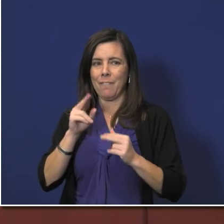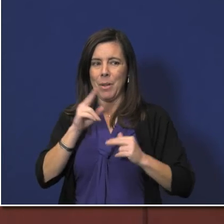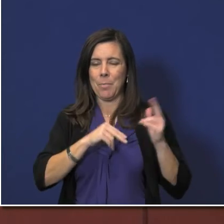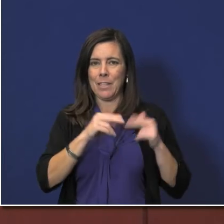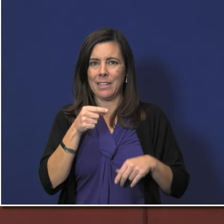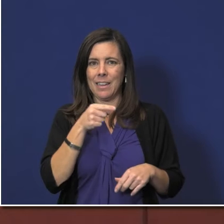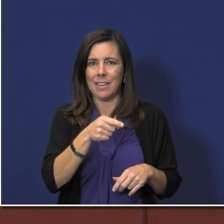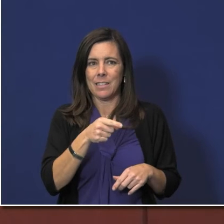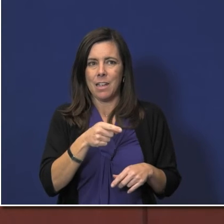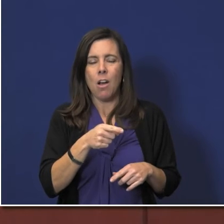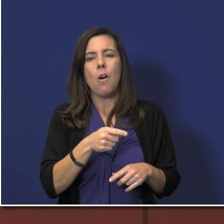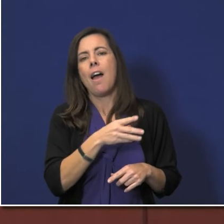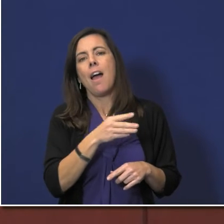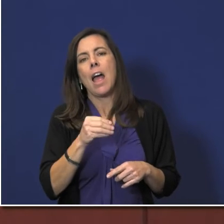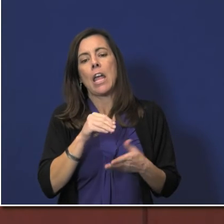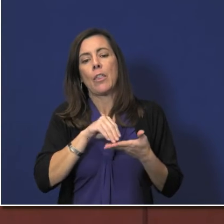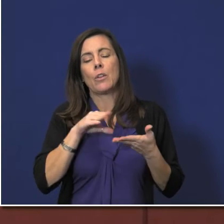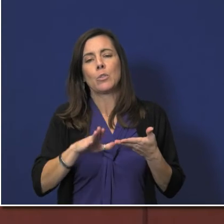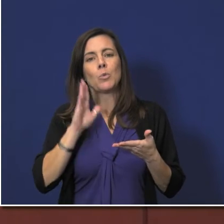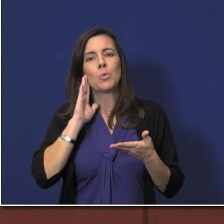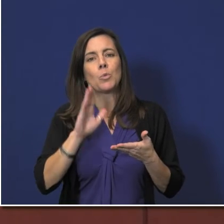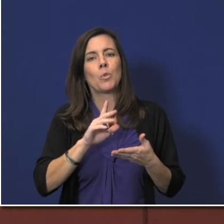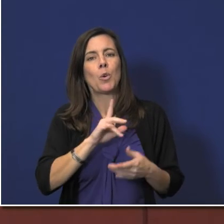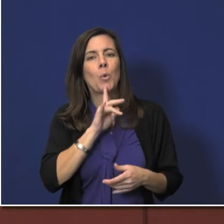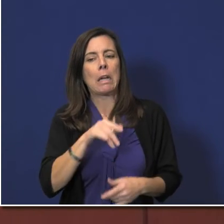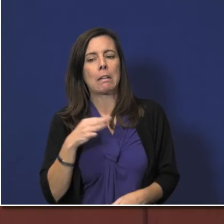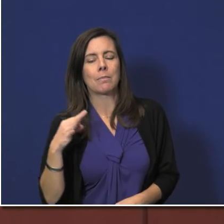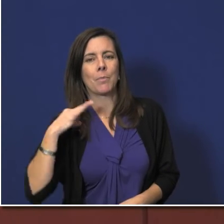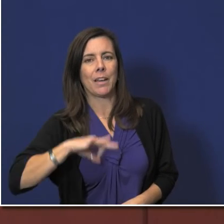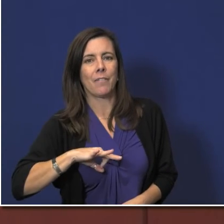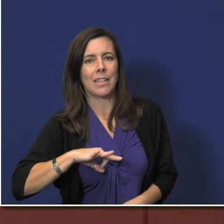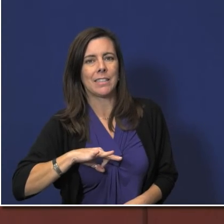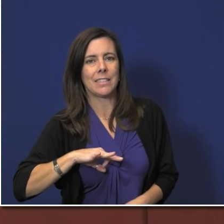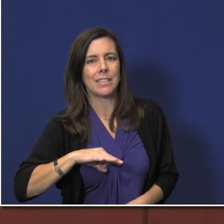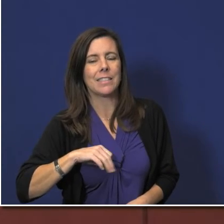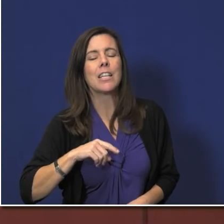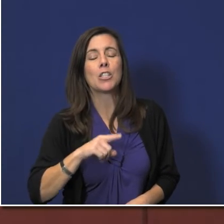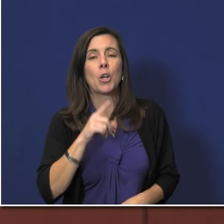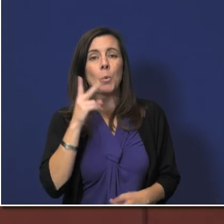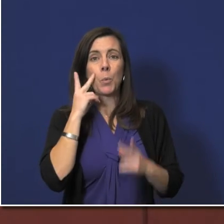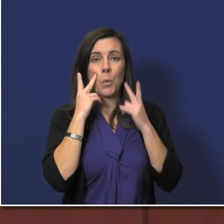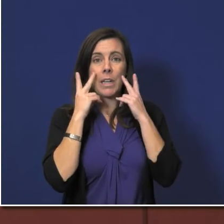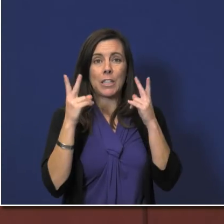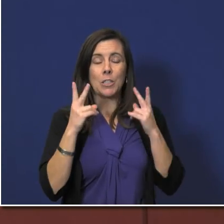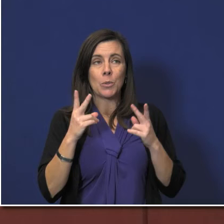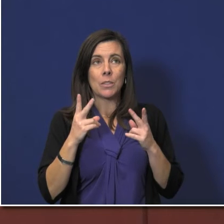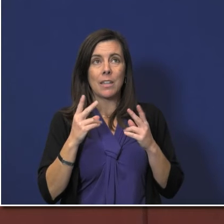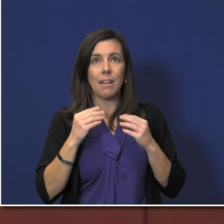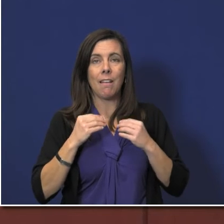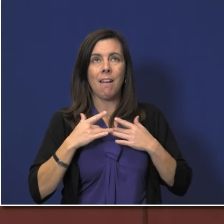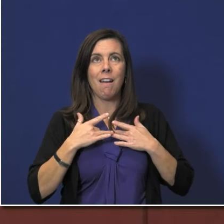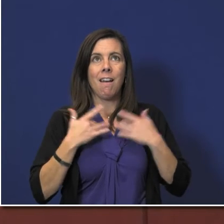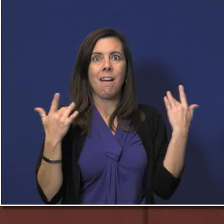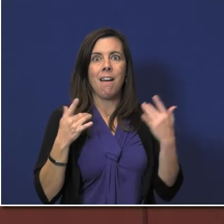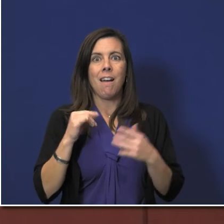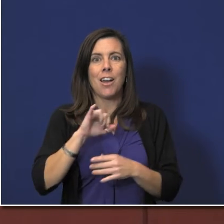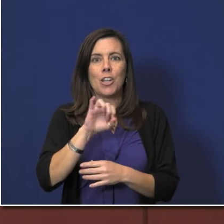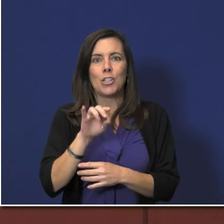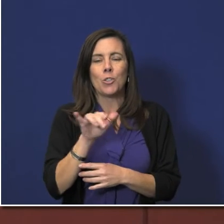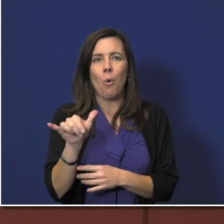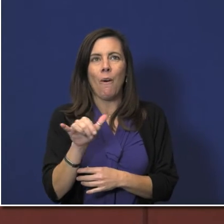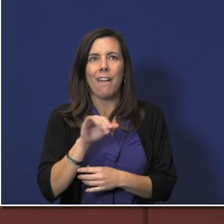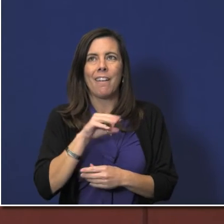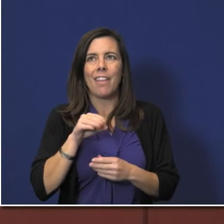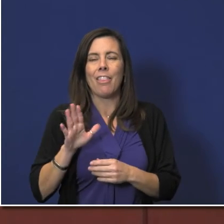tell you that when you see the joy in the faces of our kids when they're able to do what they